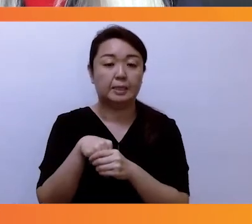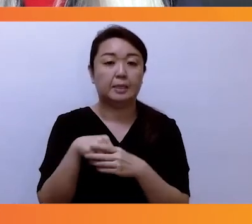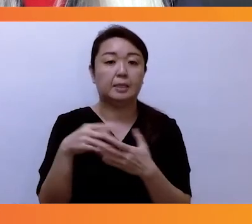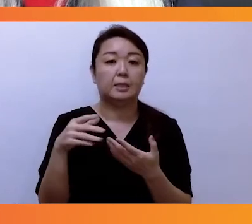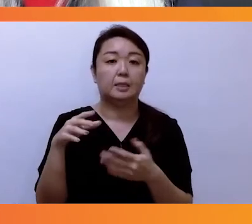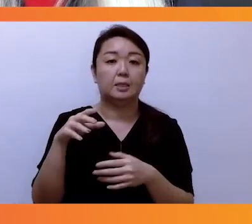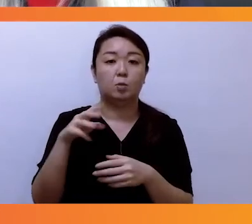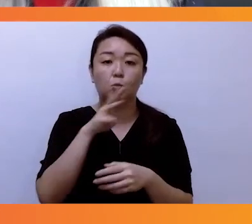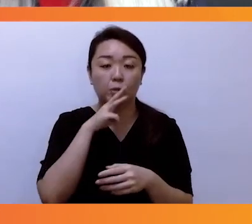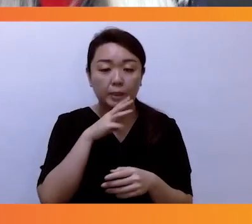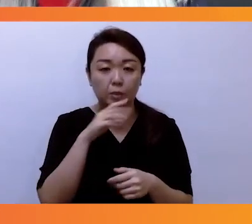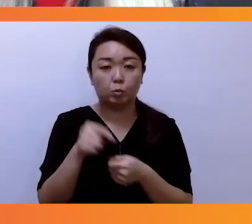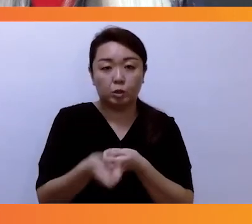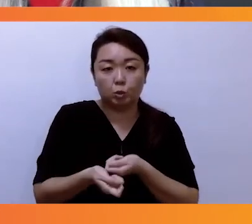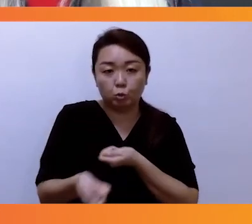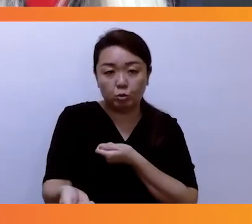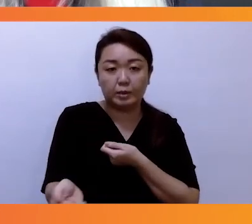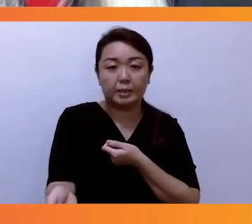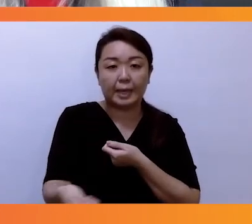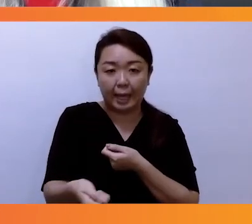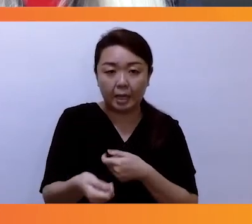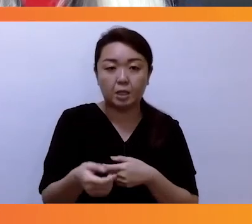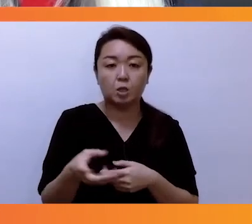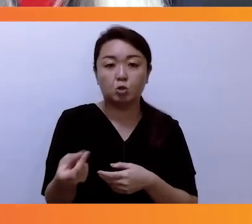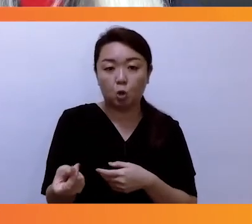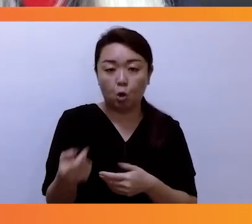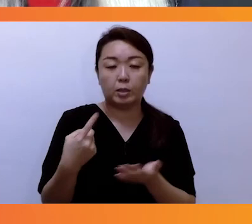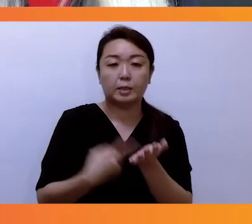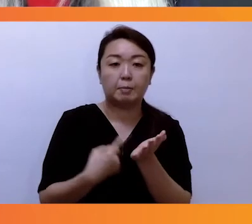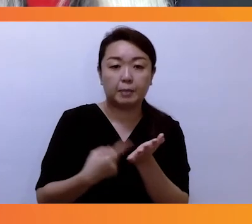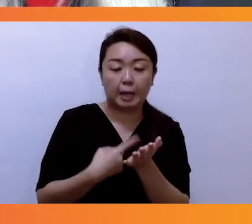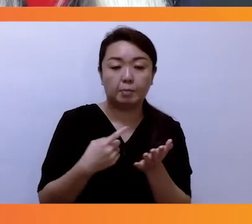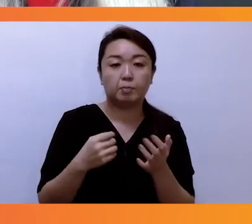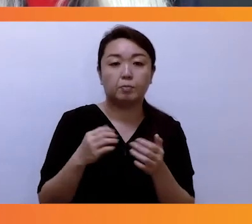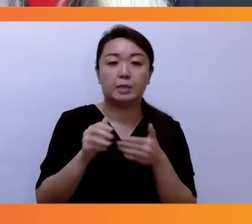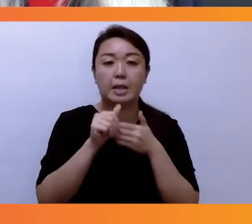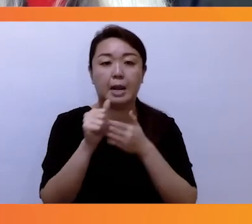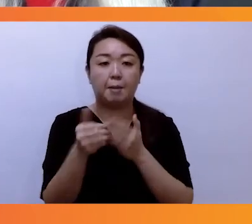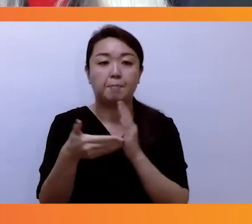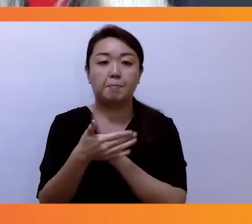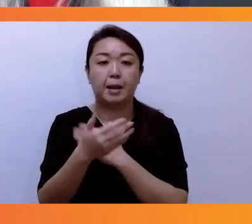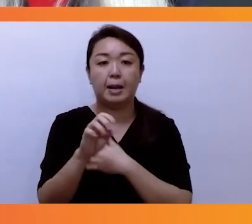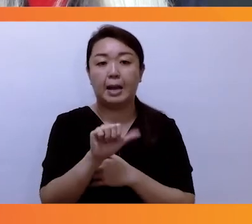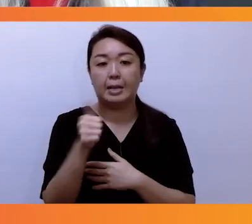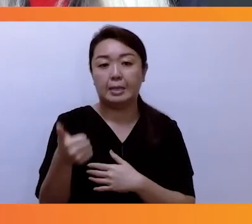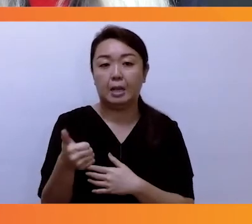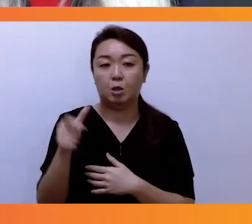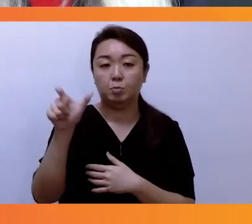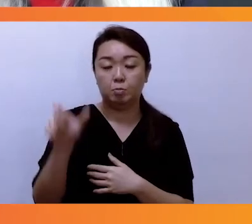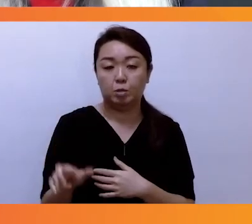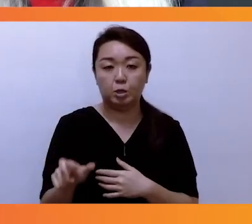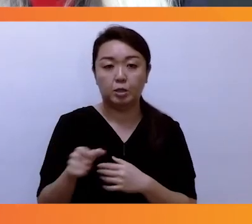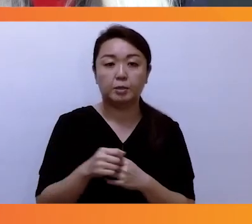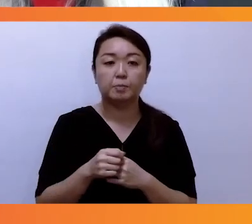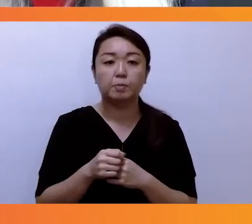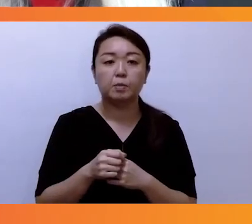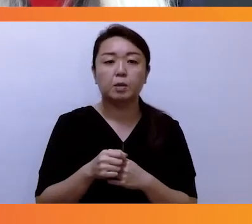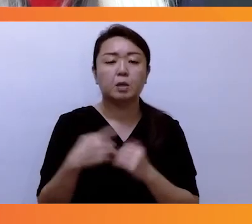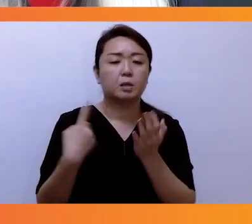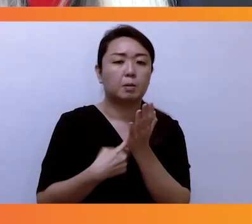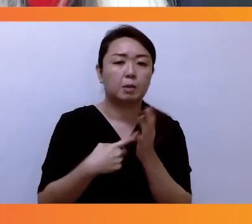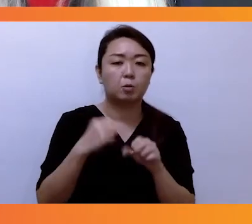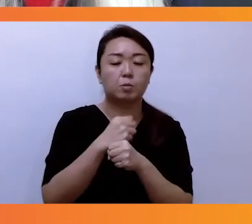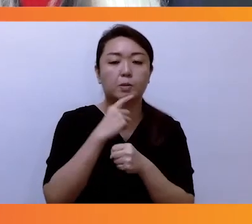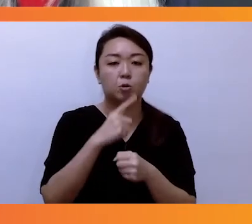aquatic arena. We use canes, we use dogs. Sometimes they'll be led by another